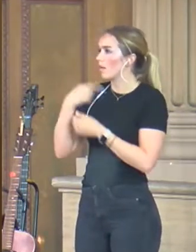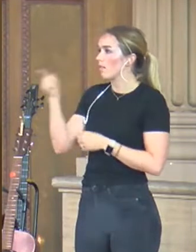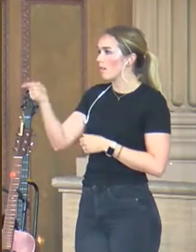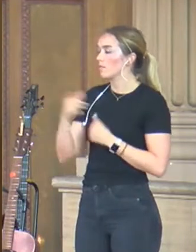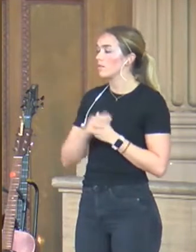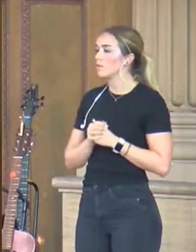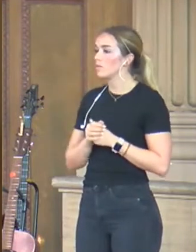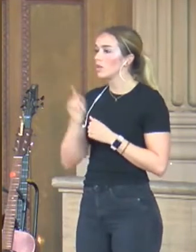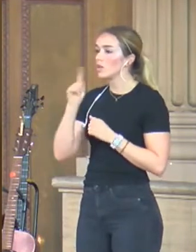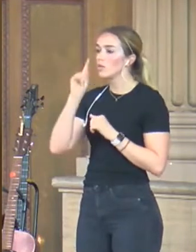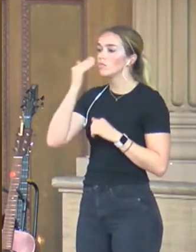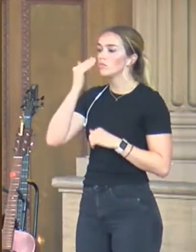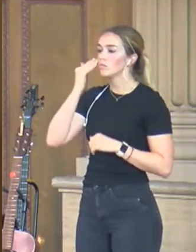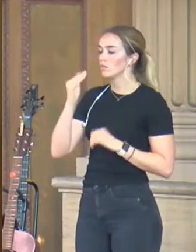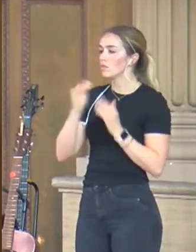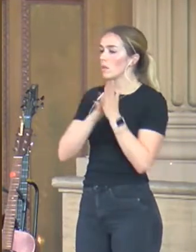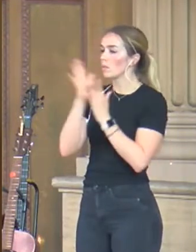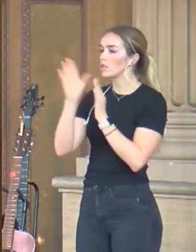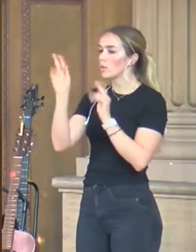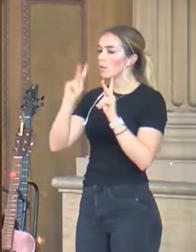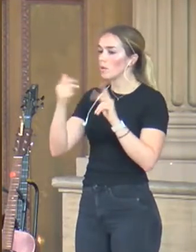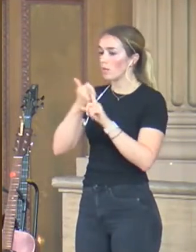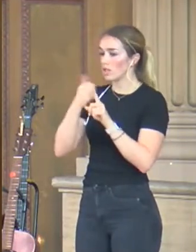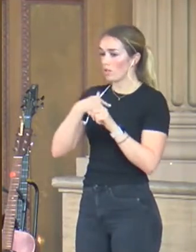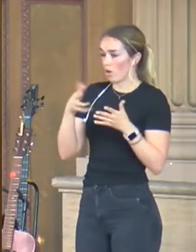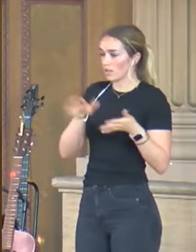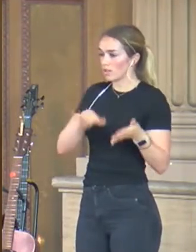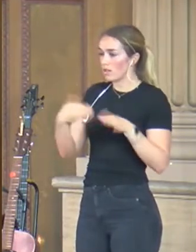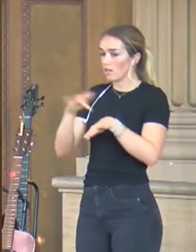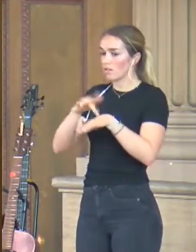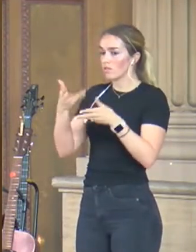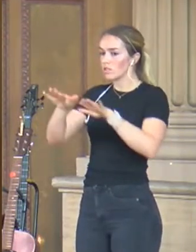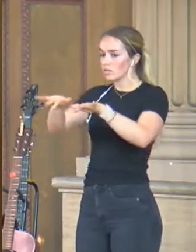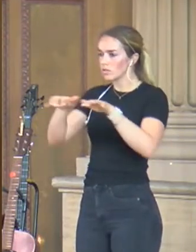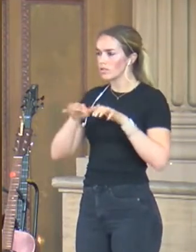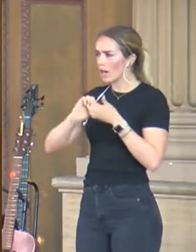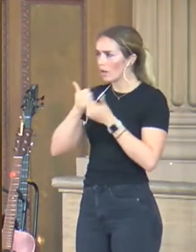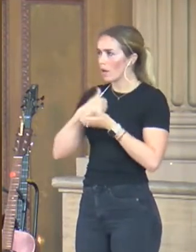God, you delight in the praise of your people. But if I'm in the grave, what praise are going to get from me there?